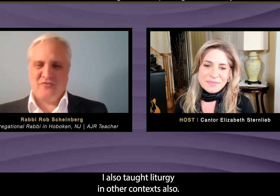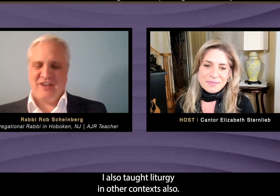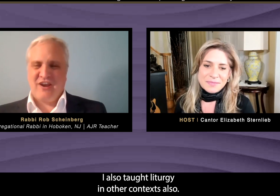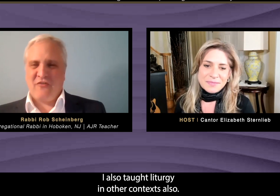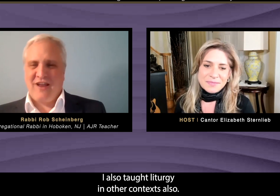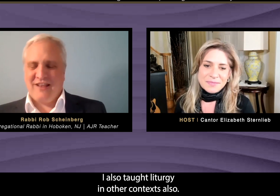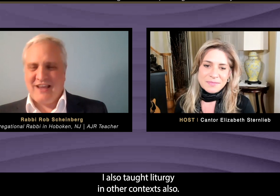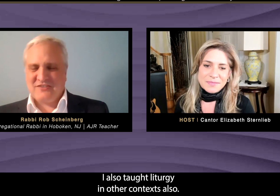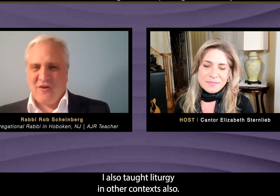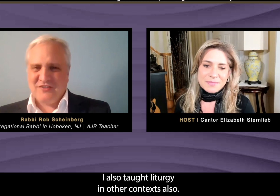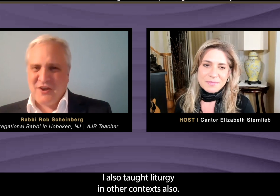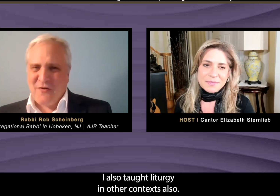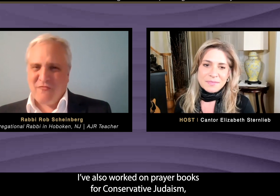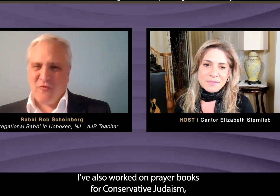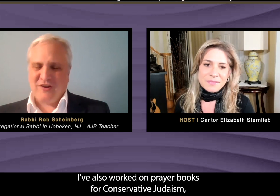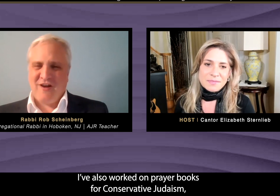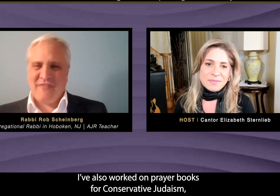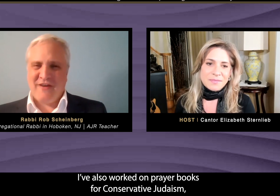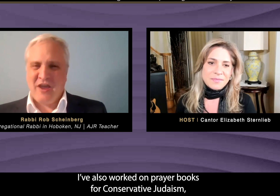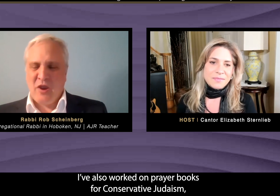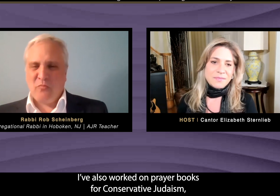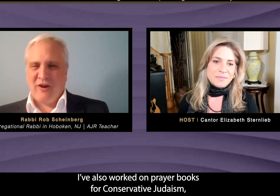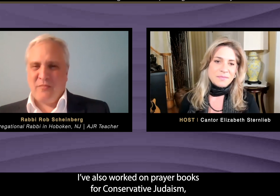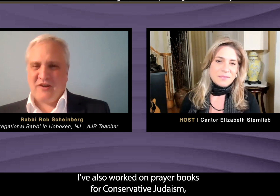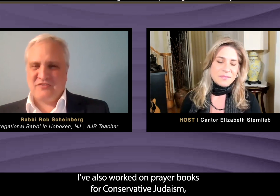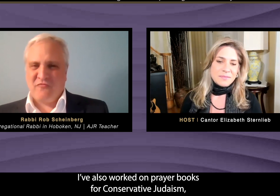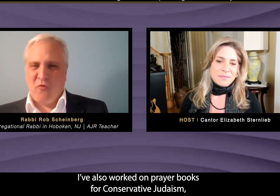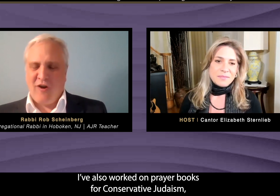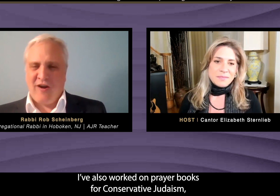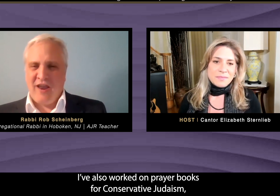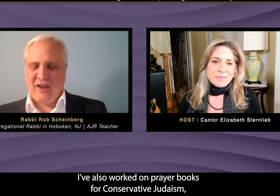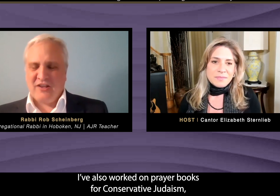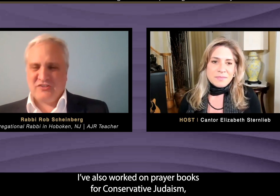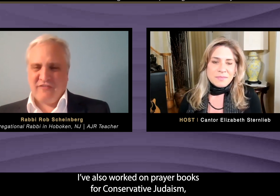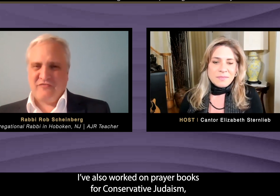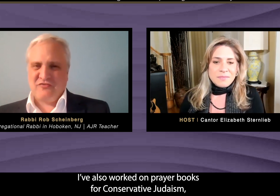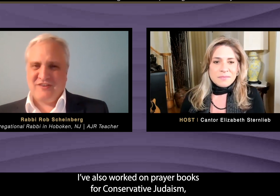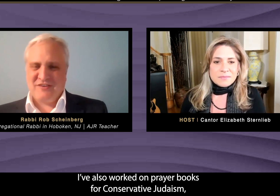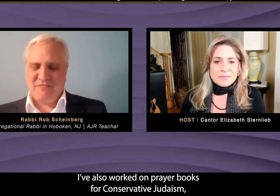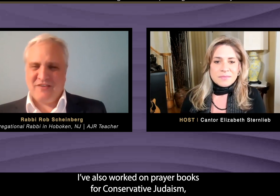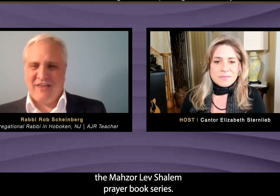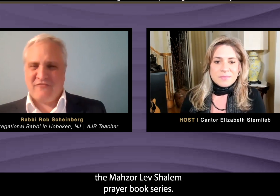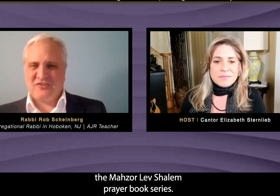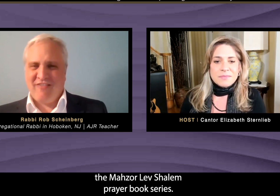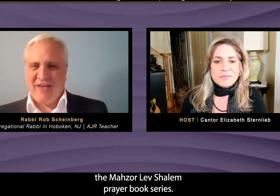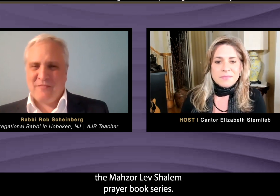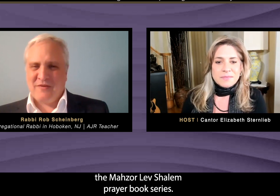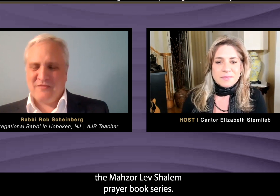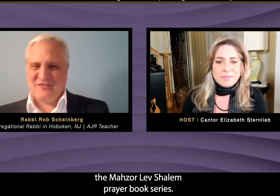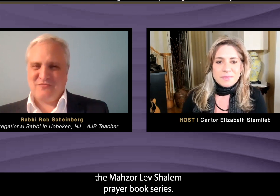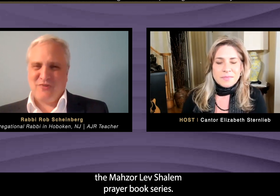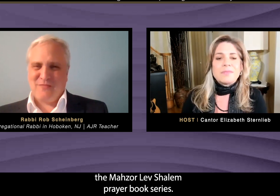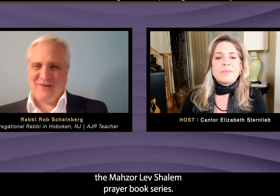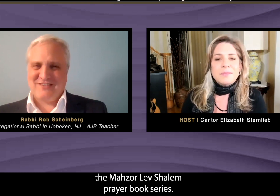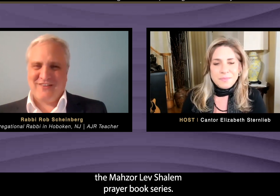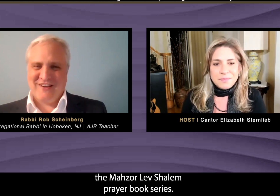I've taught liturgy in other contexts also. I've worked on the prayer books for conservative Judaism, the Lev Shalem prayer book